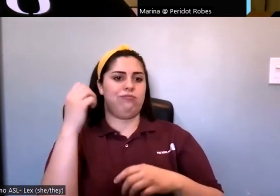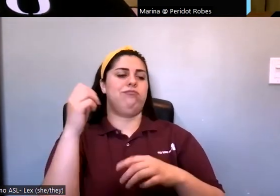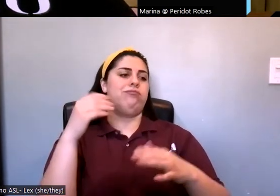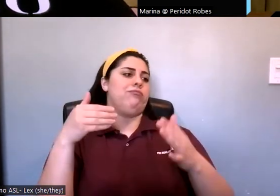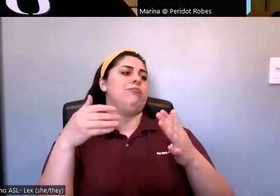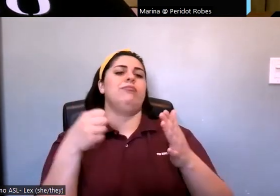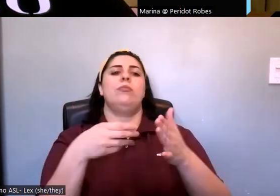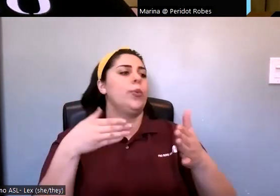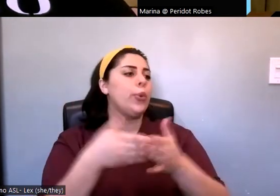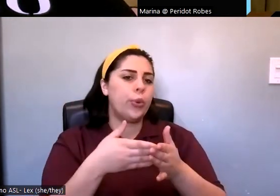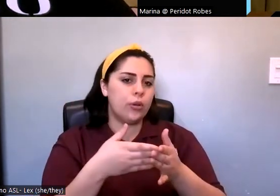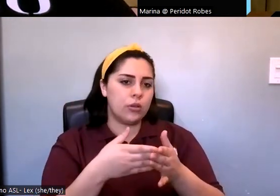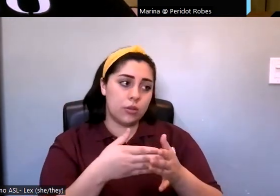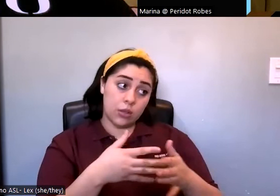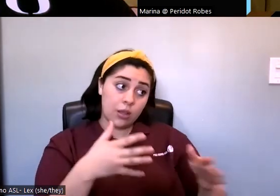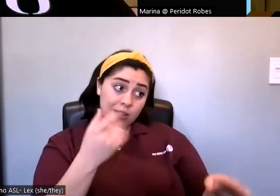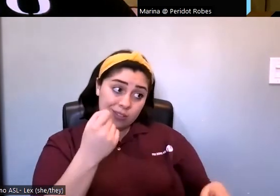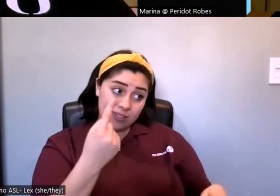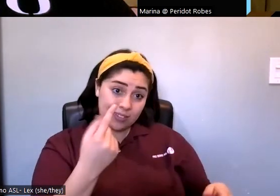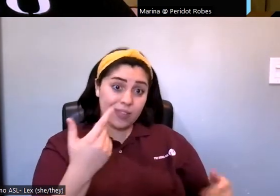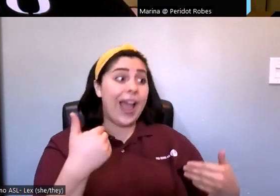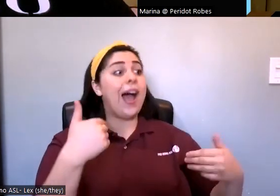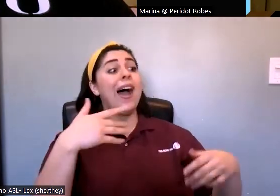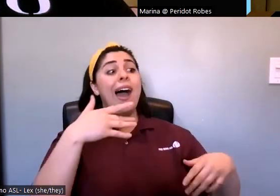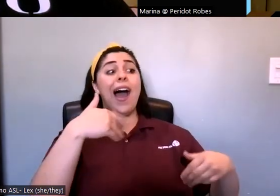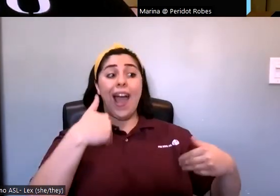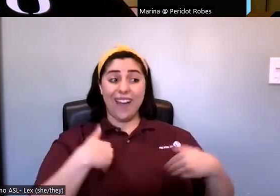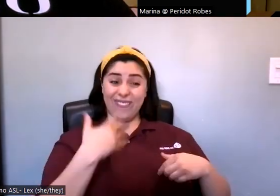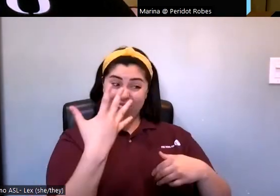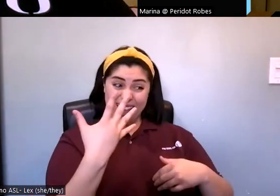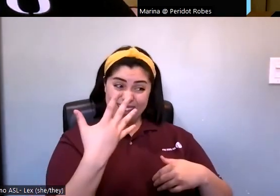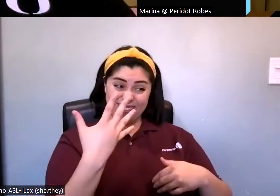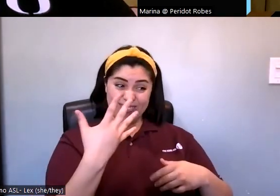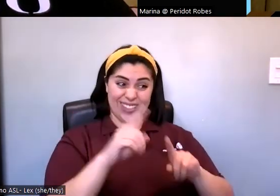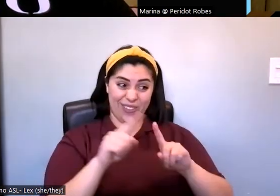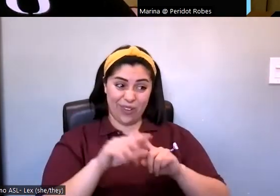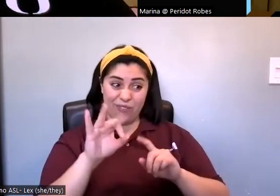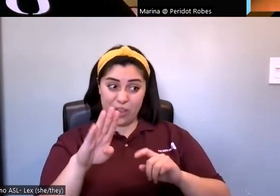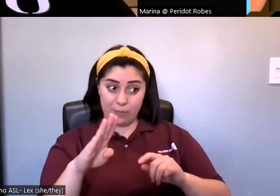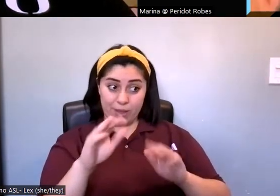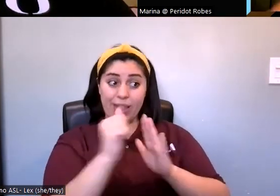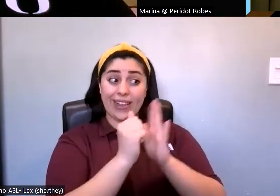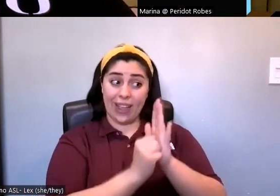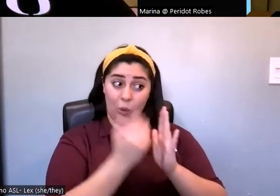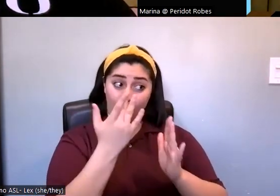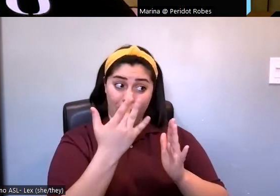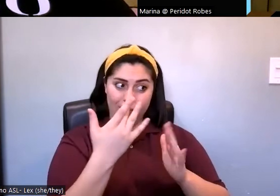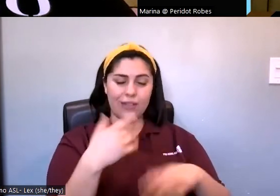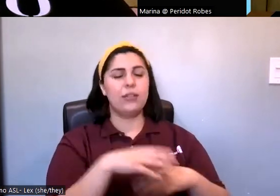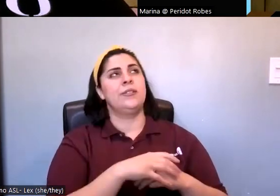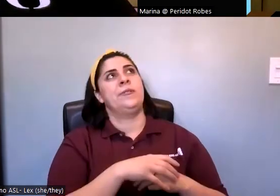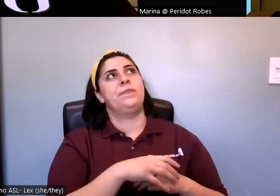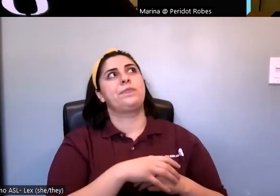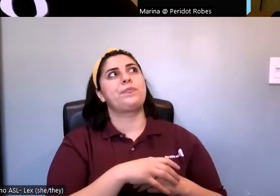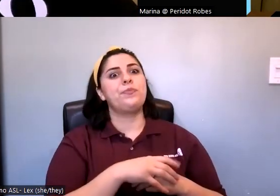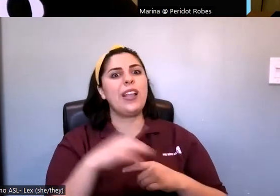I'm constantly being put on 30-day bans for calling out, you know, injustices in the world. And okay, I do threaten to kill people